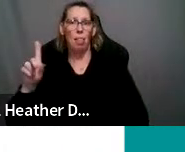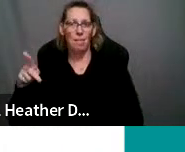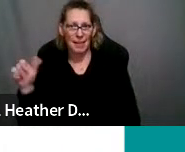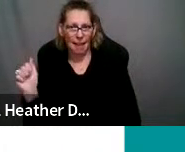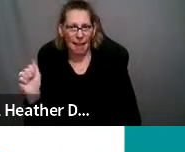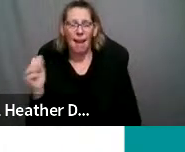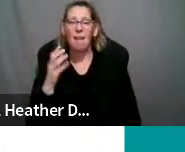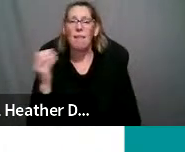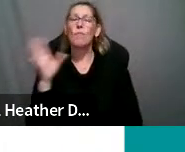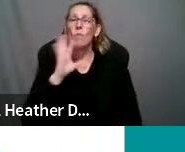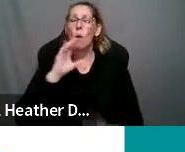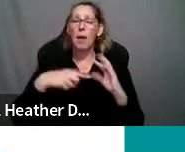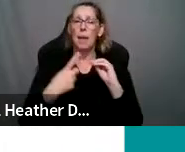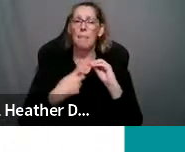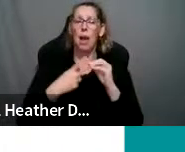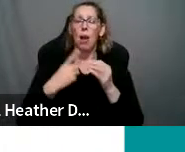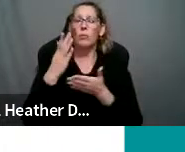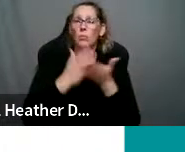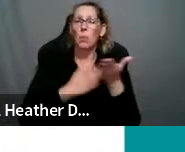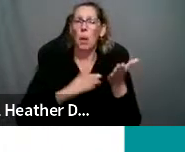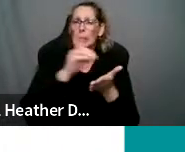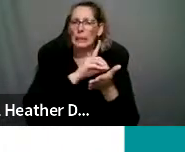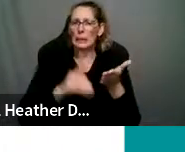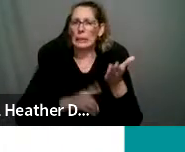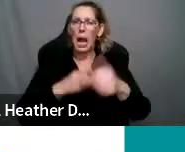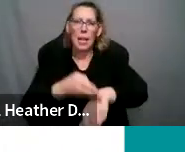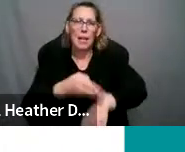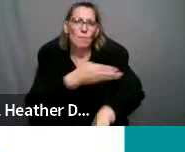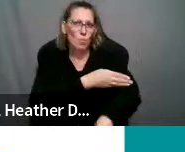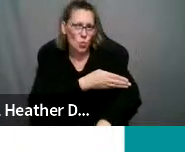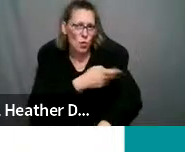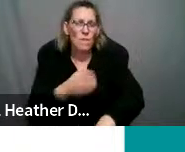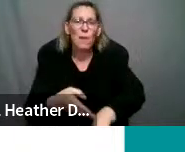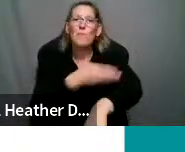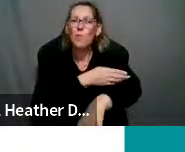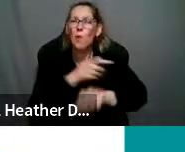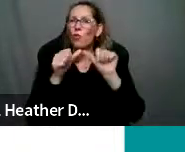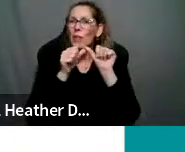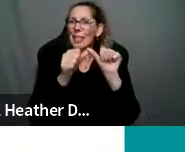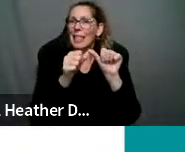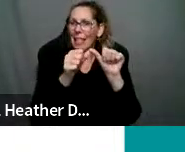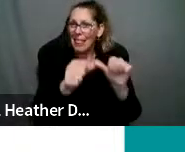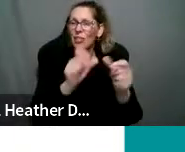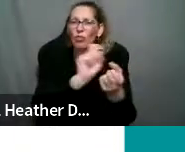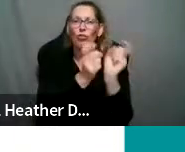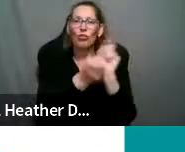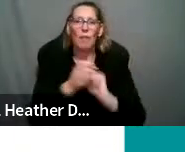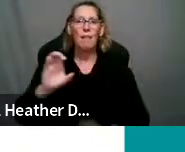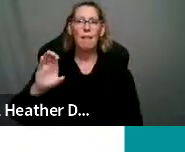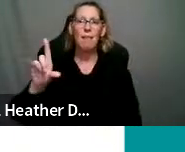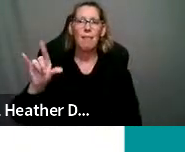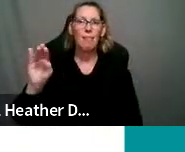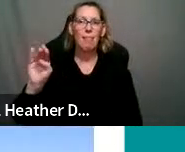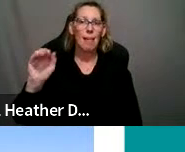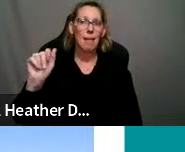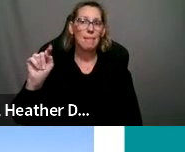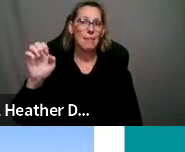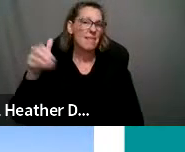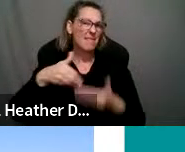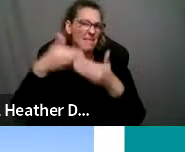talking about some of the design improvements to improve resilience to any change in climate. Next